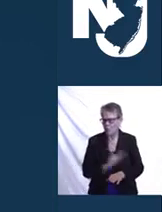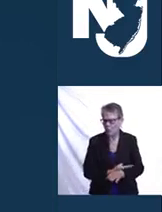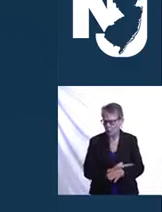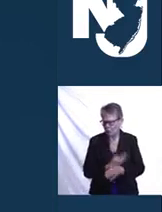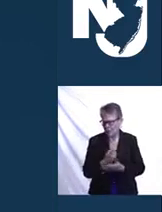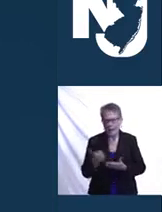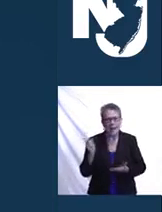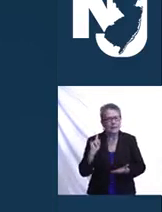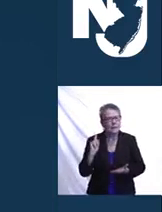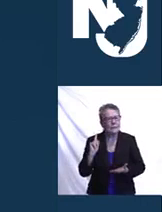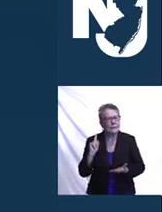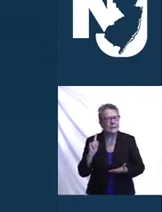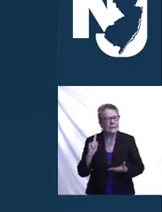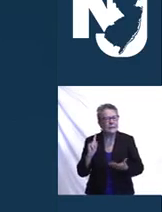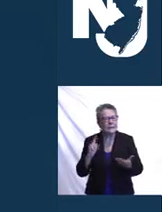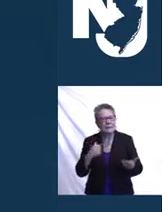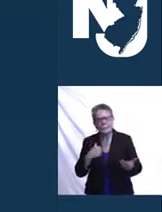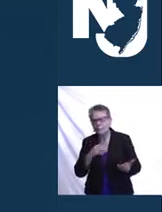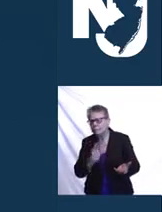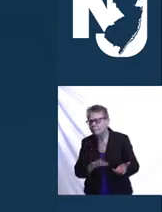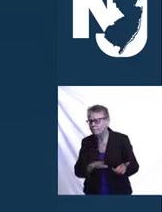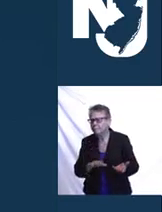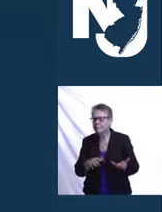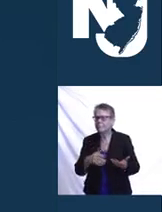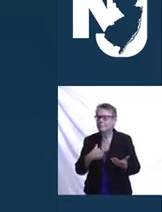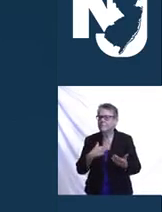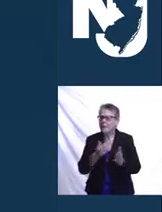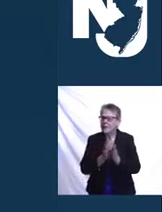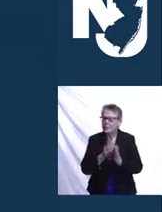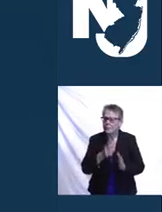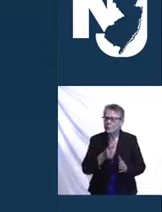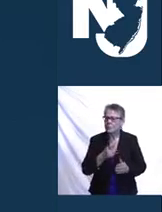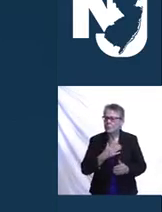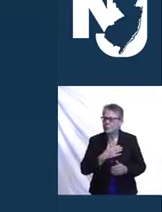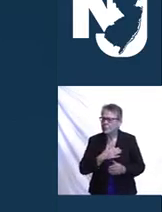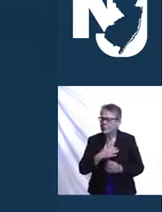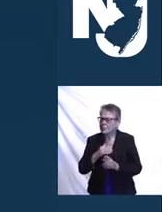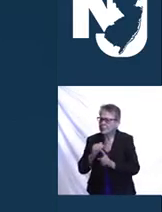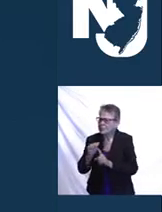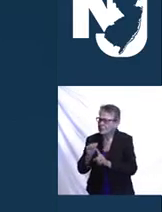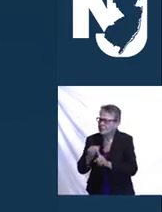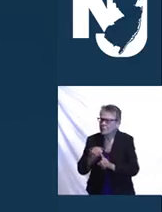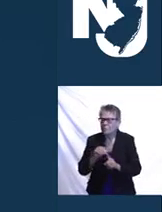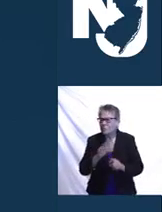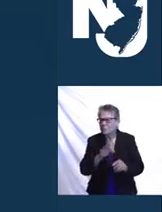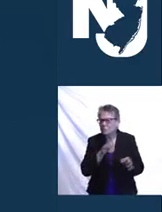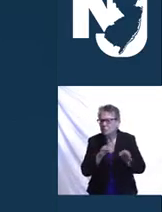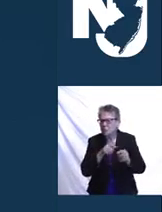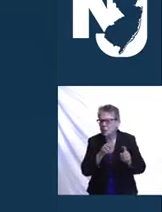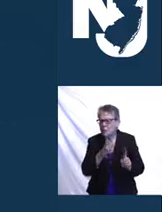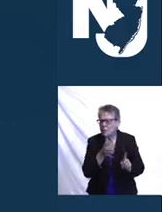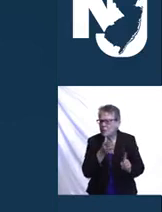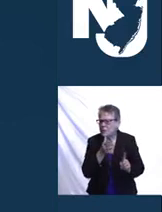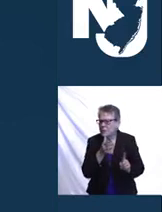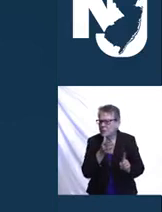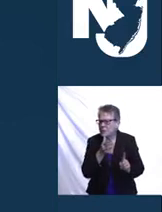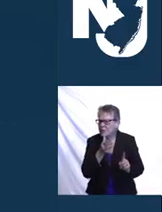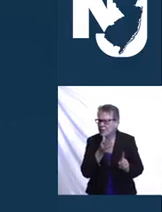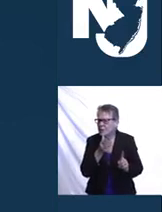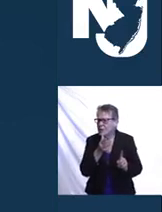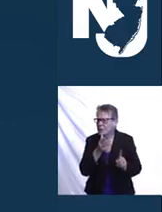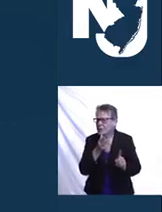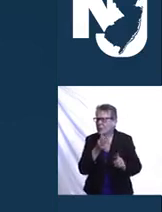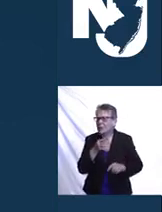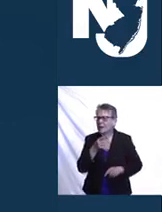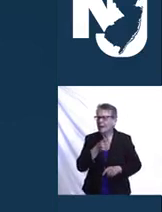remind folks two things about their mom. Number one, she lived for over 60 years, Judy, with multiple sclerosis, and it was